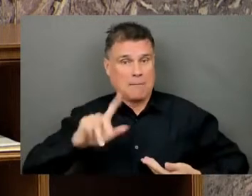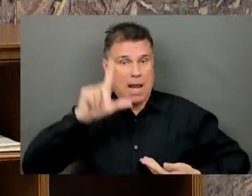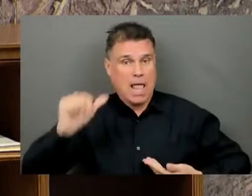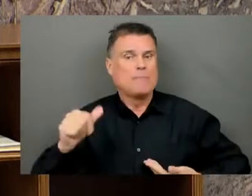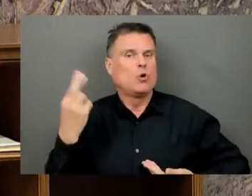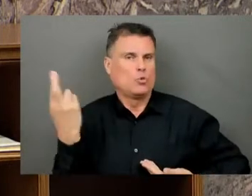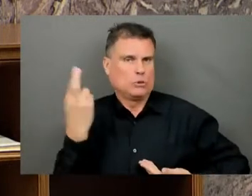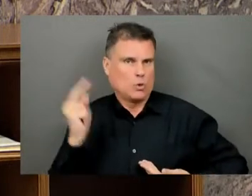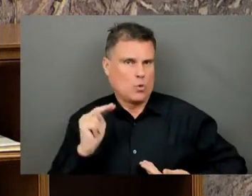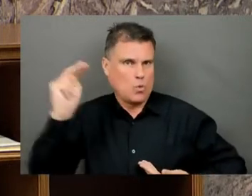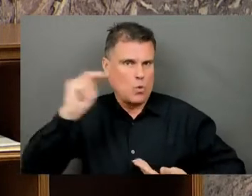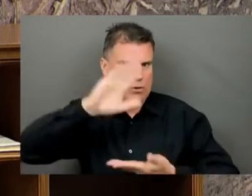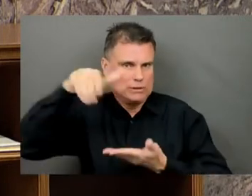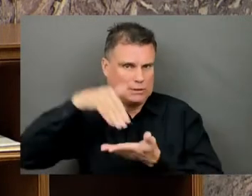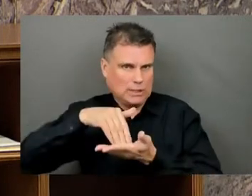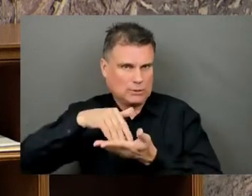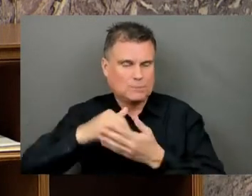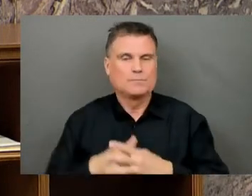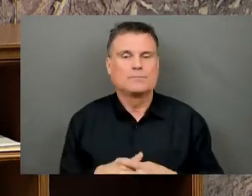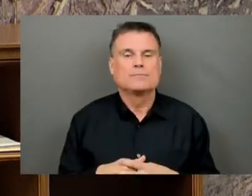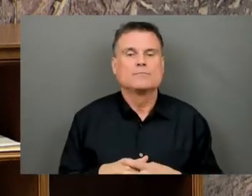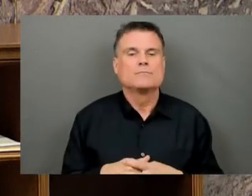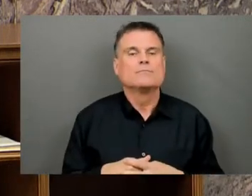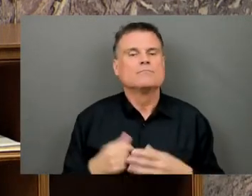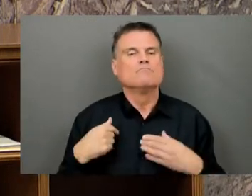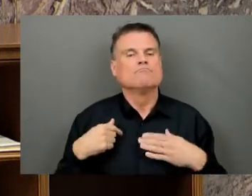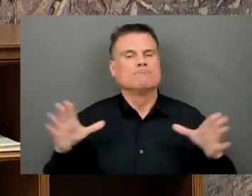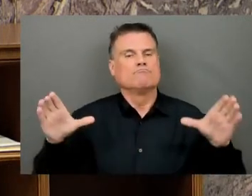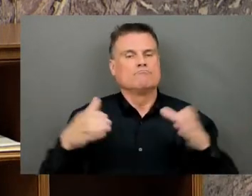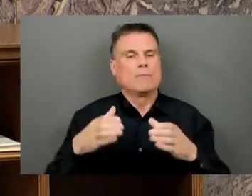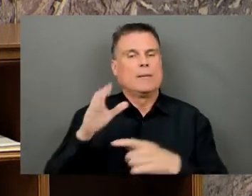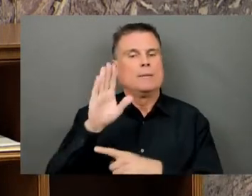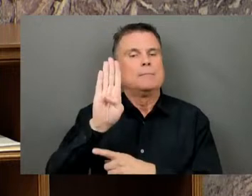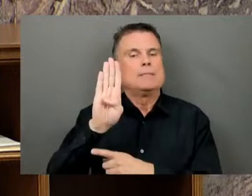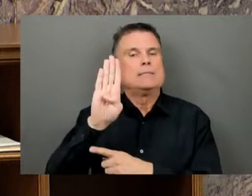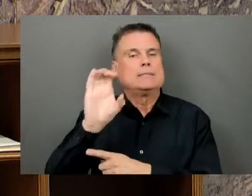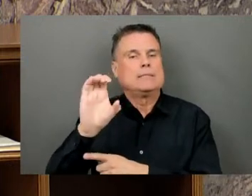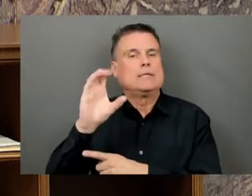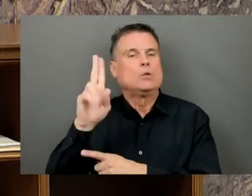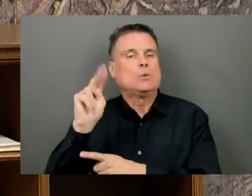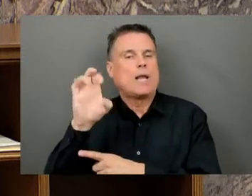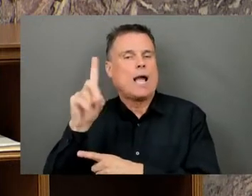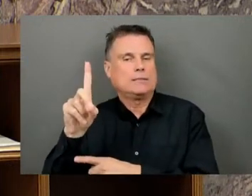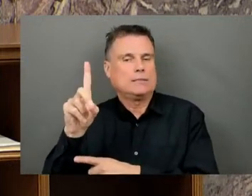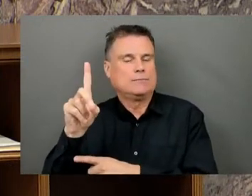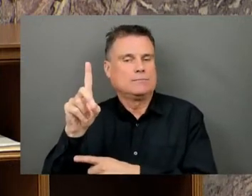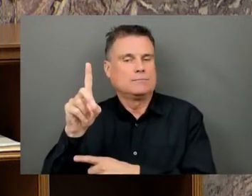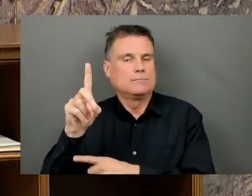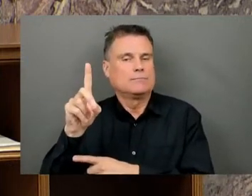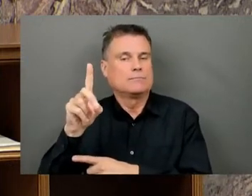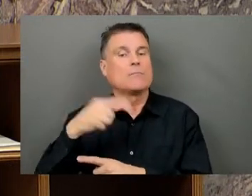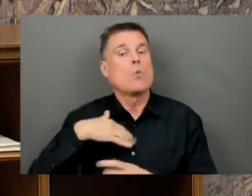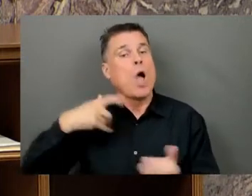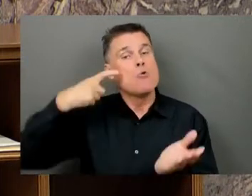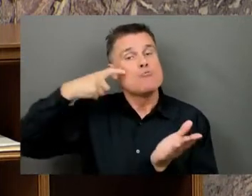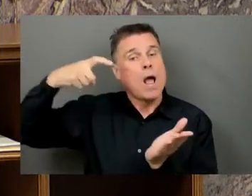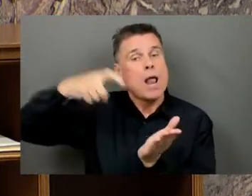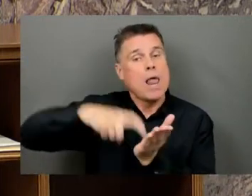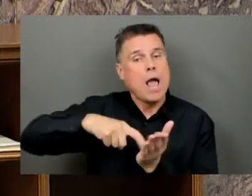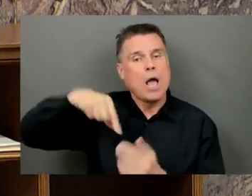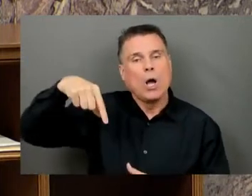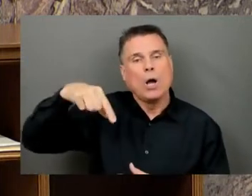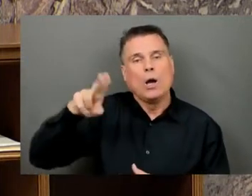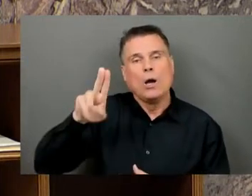Official Opposition, I rise to recognize the Qingming Festival, a profound tradition within our Chinese